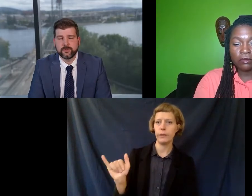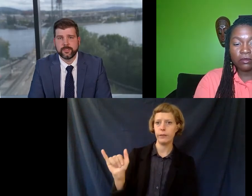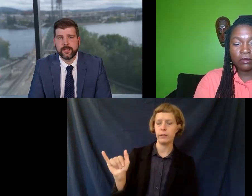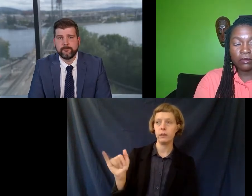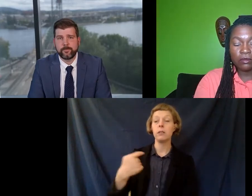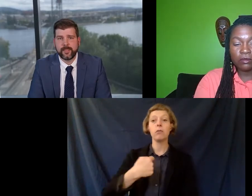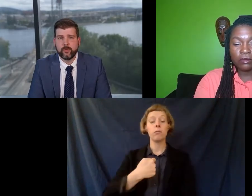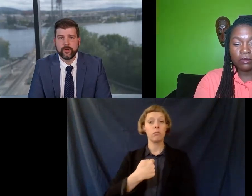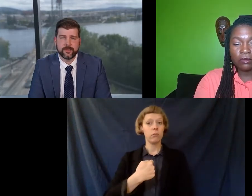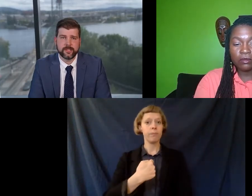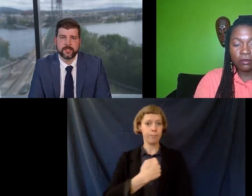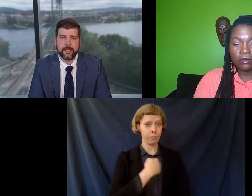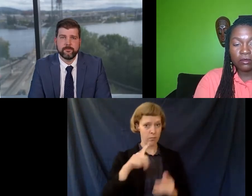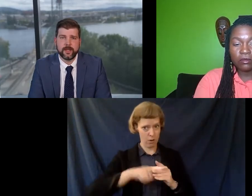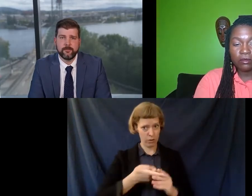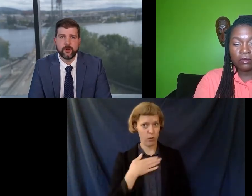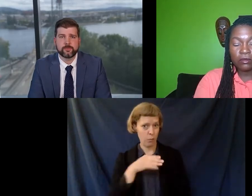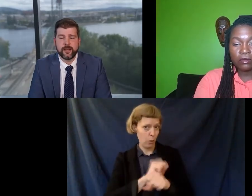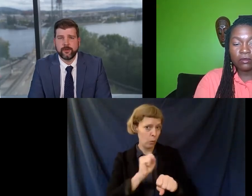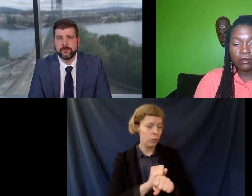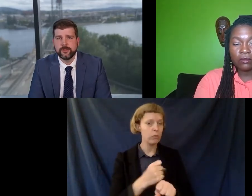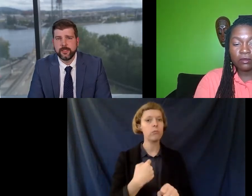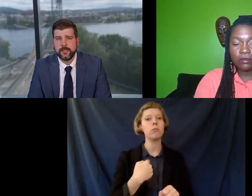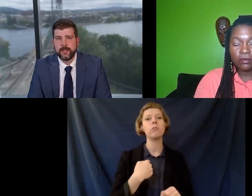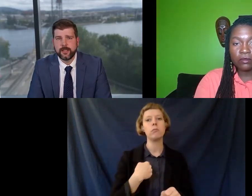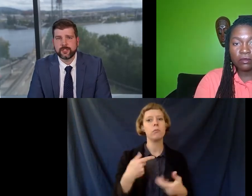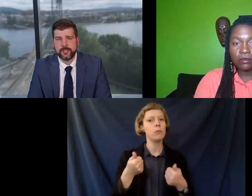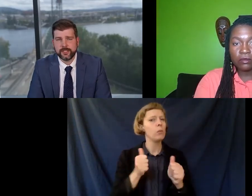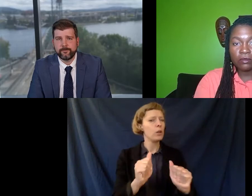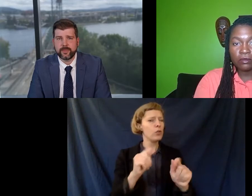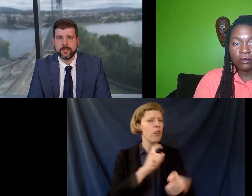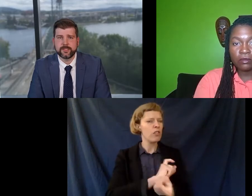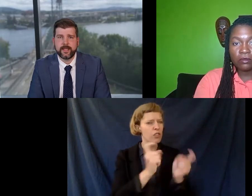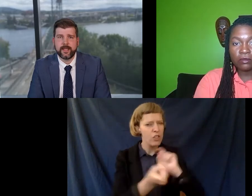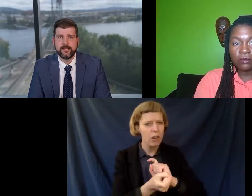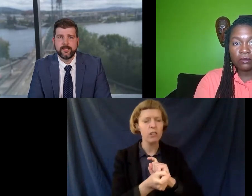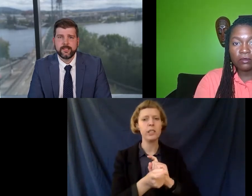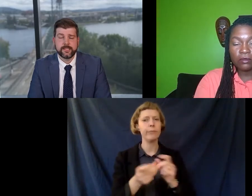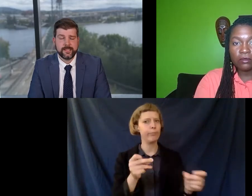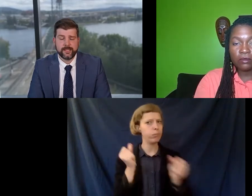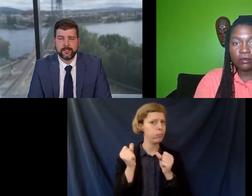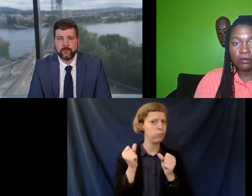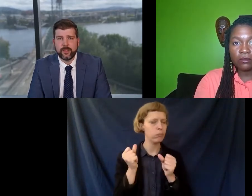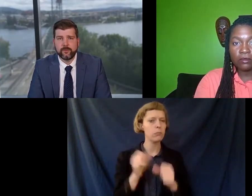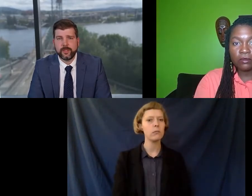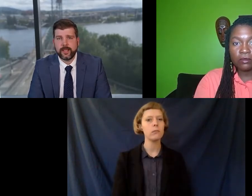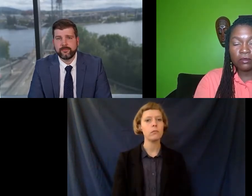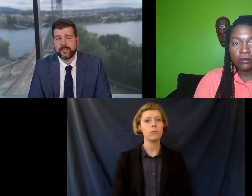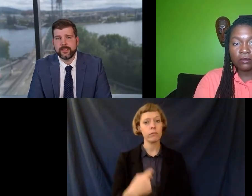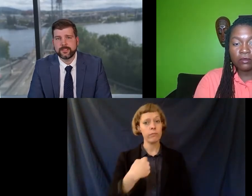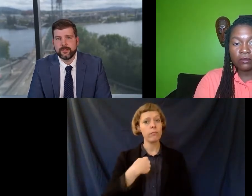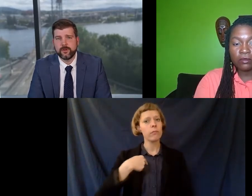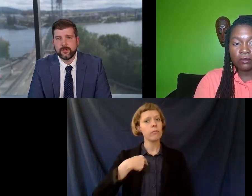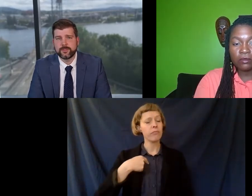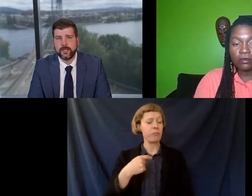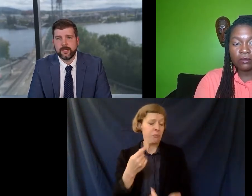that things were done. One of the things that I'm most proud of changing is that to date, when we have a